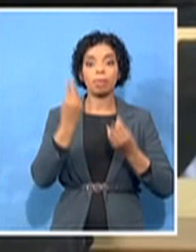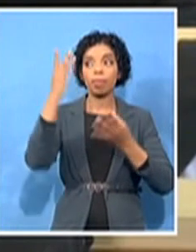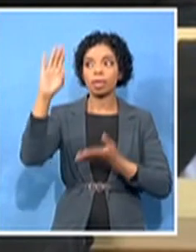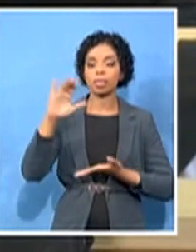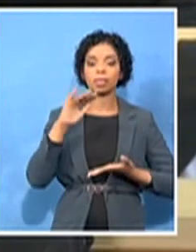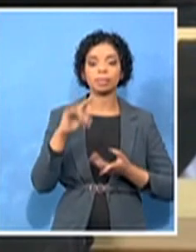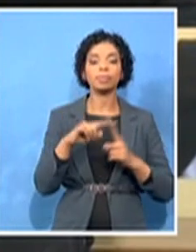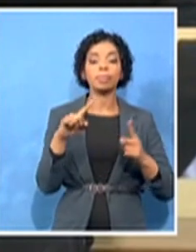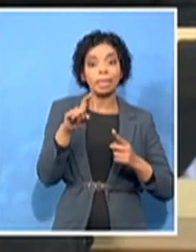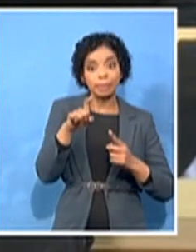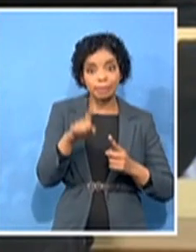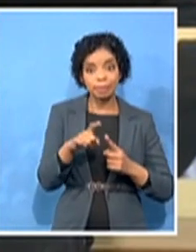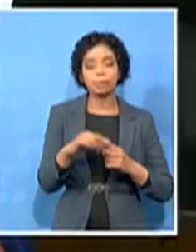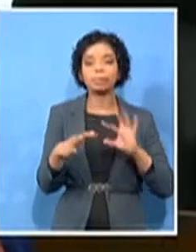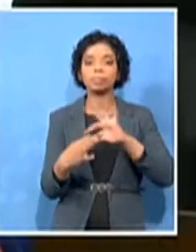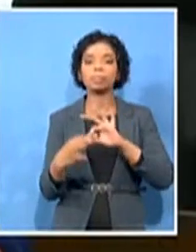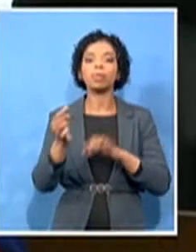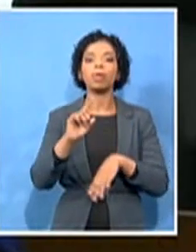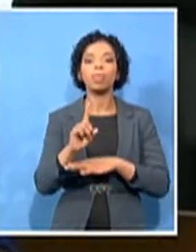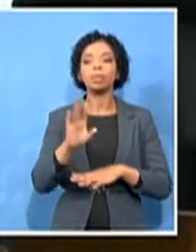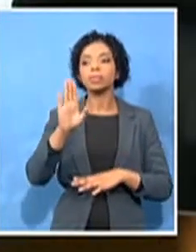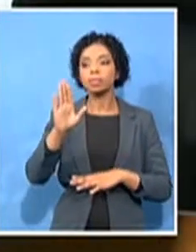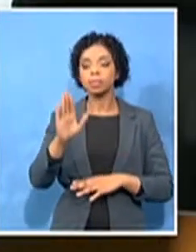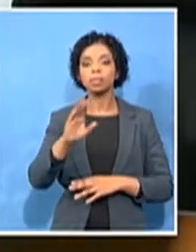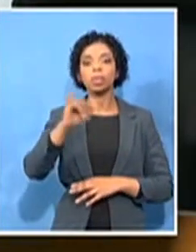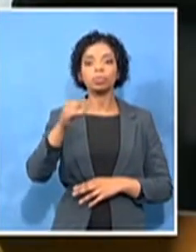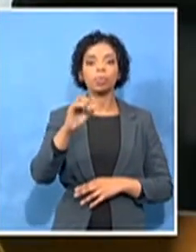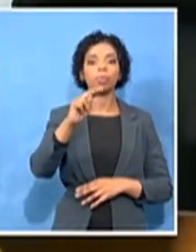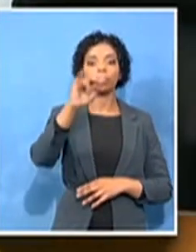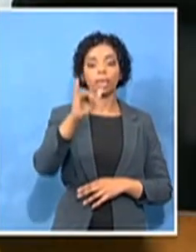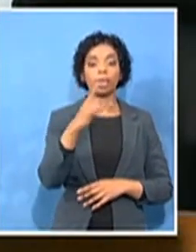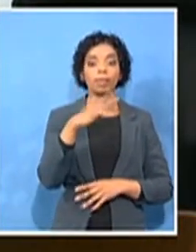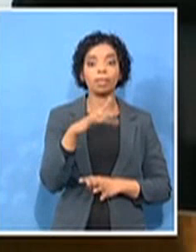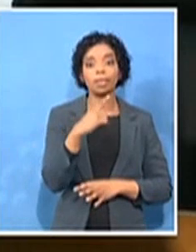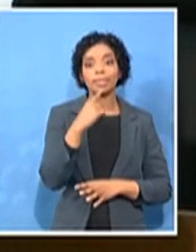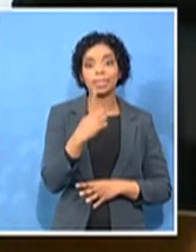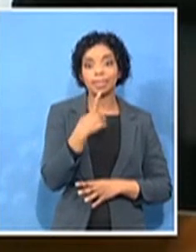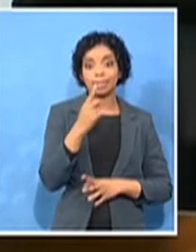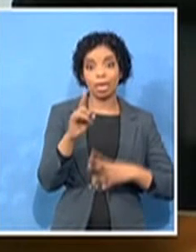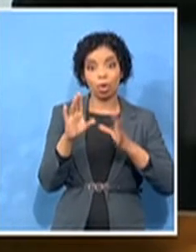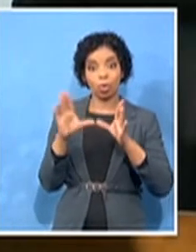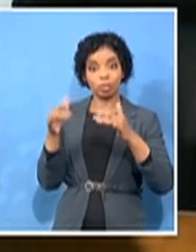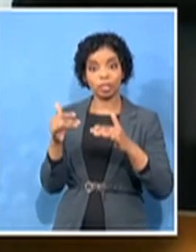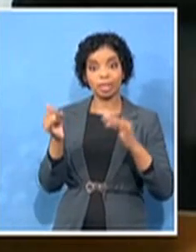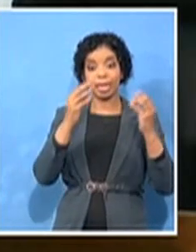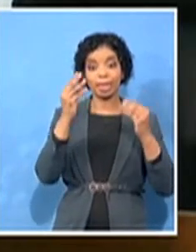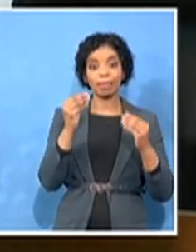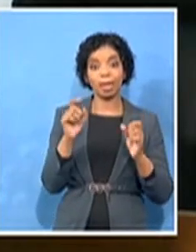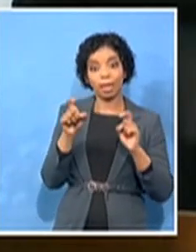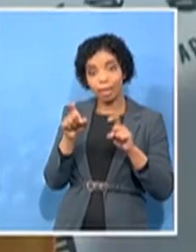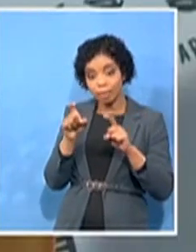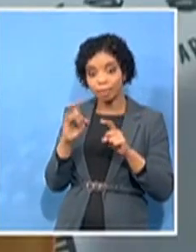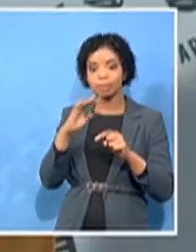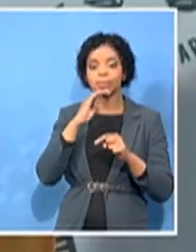of JM Aviation. Nzegu conceded to the commission that the funds paid to Me-mela, which were allegedly for the sale of land, were in